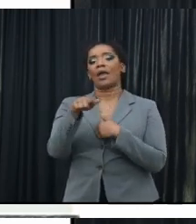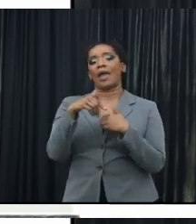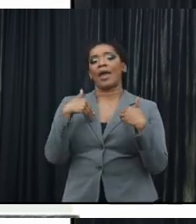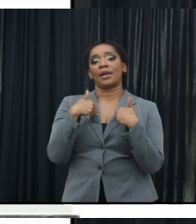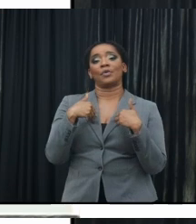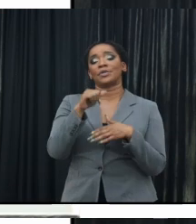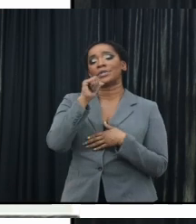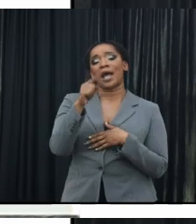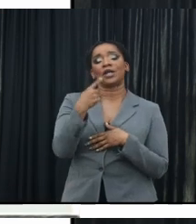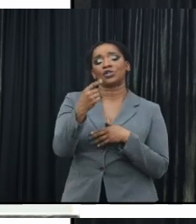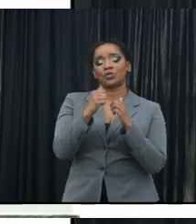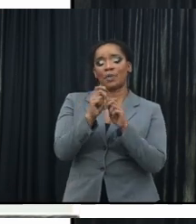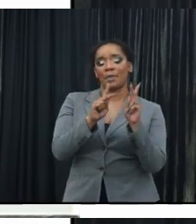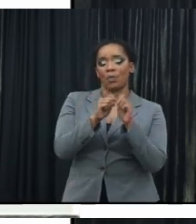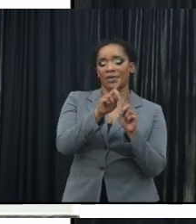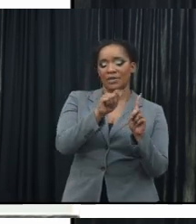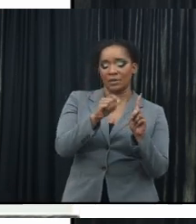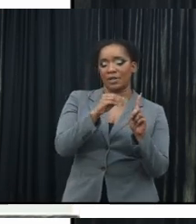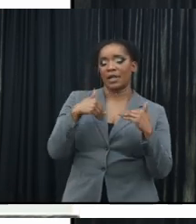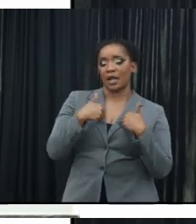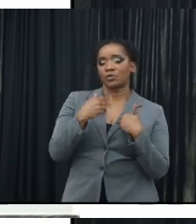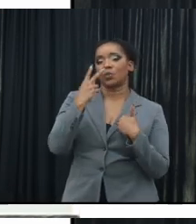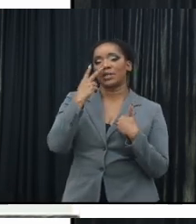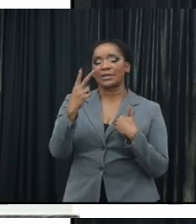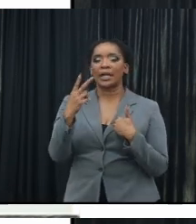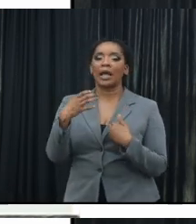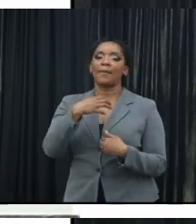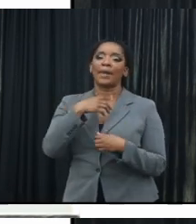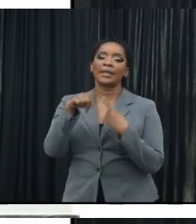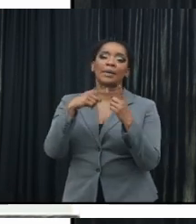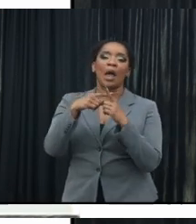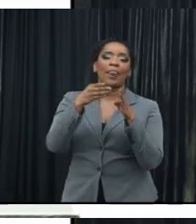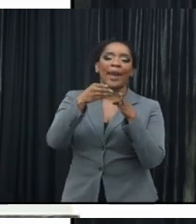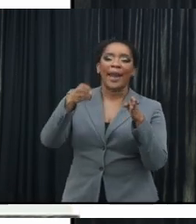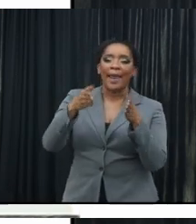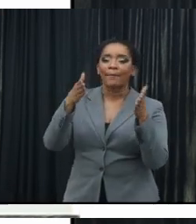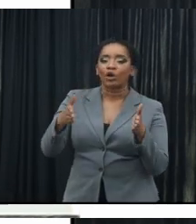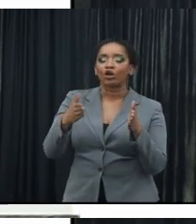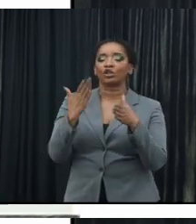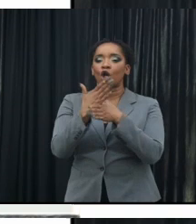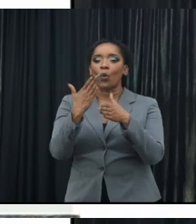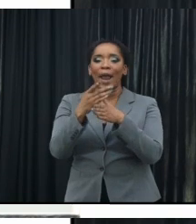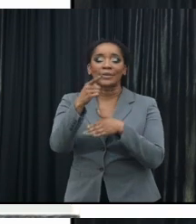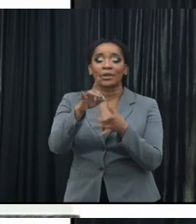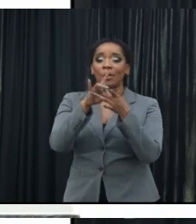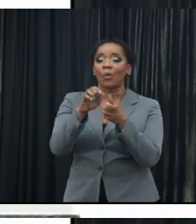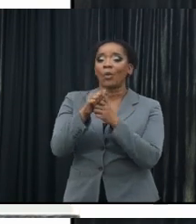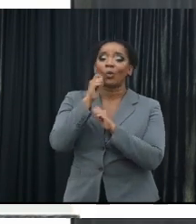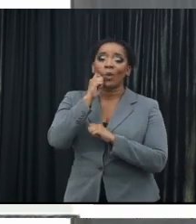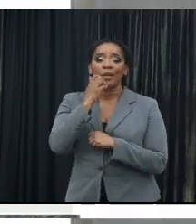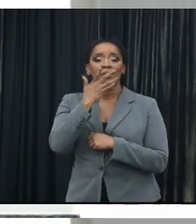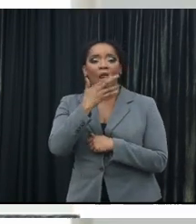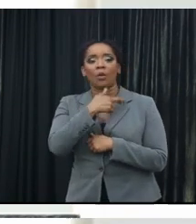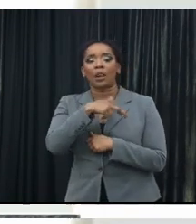or with animals. We see this, we get complaints, neighbor on neighbor type harassment happening due to race, color, religion, across all